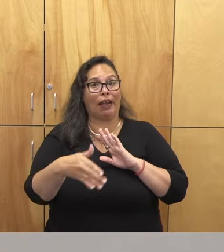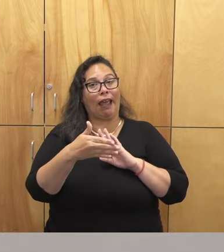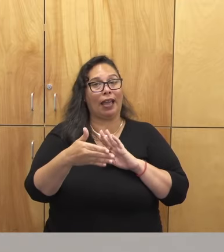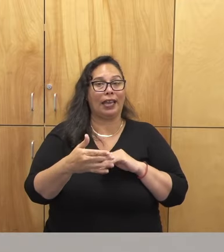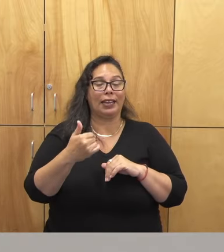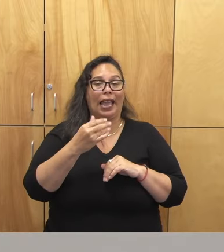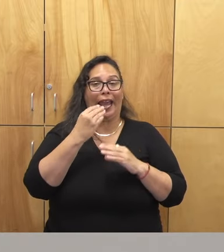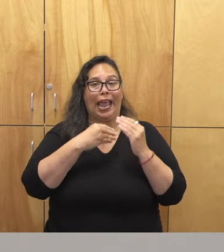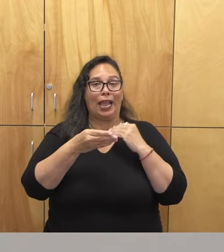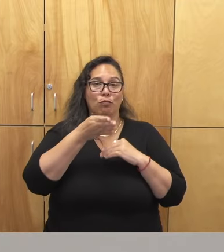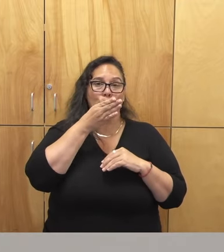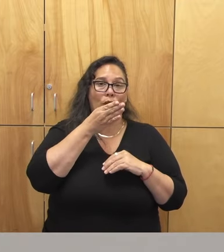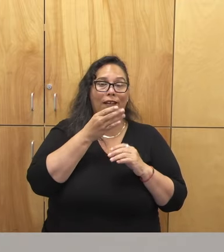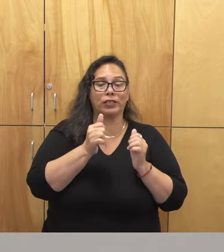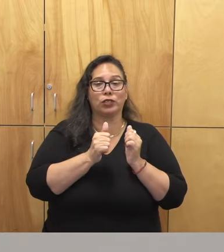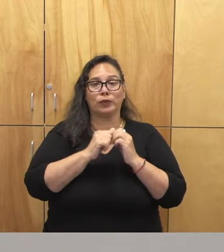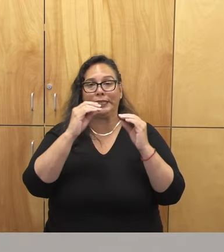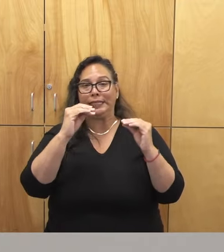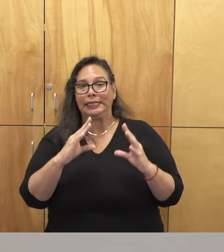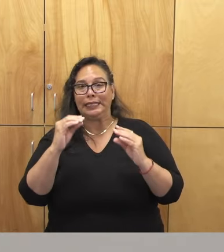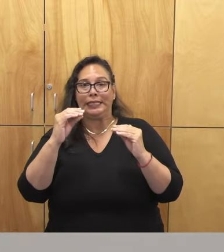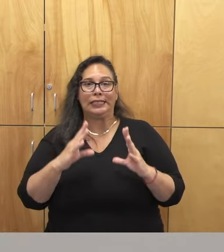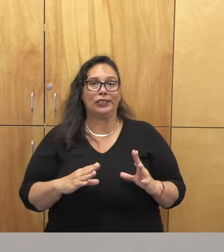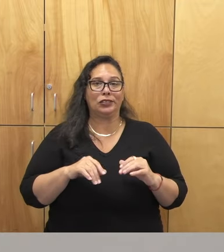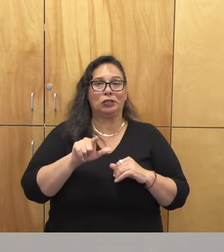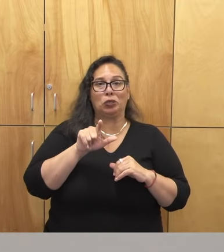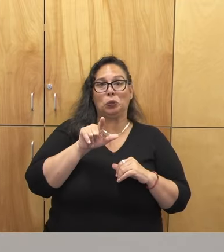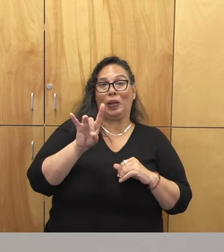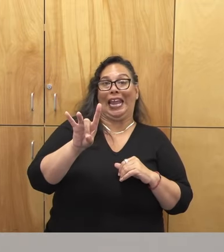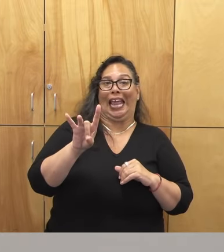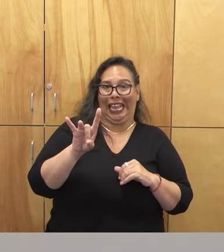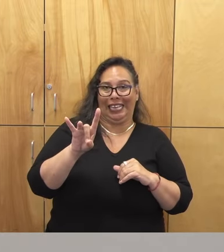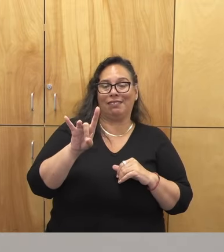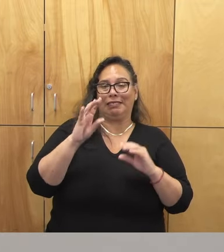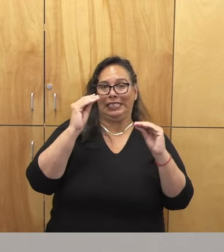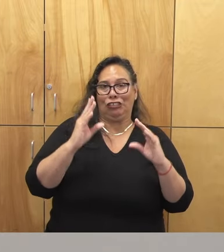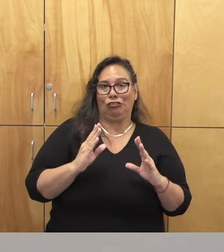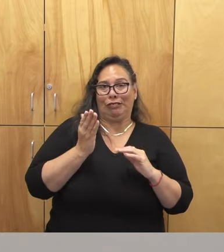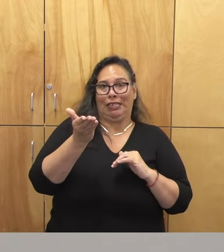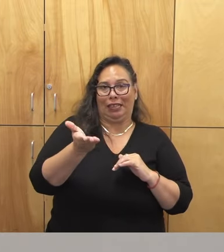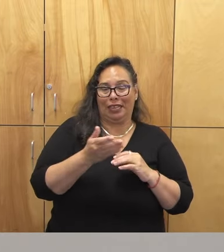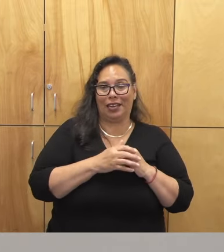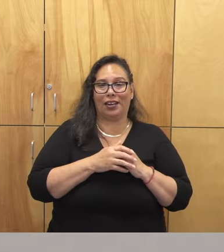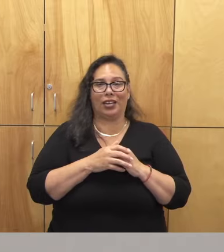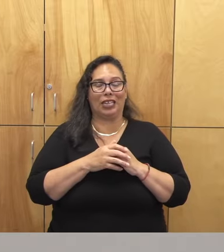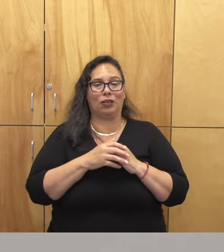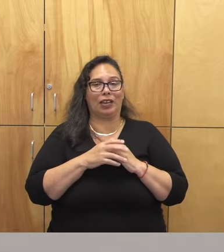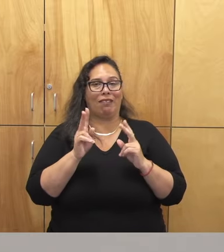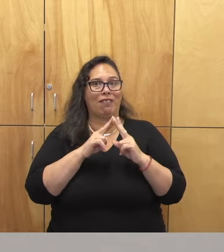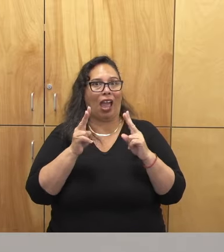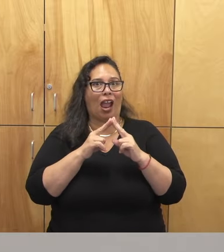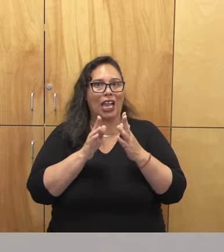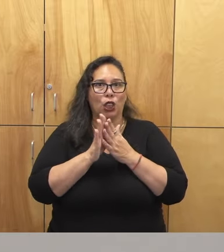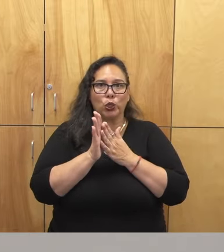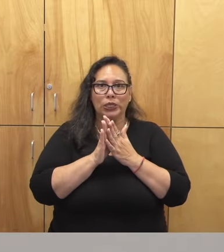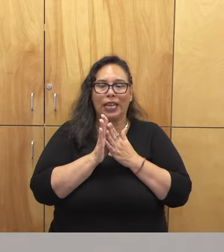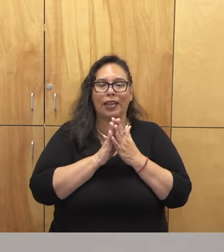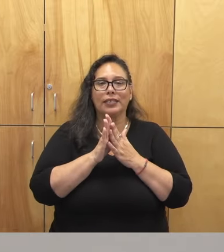have breakfast with the faculty, the 28 faculty members that were there, and they were very